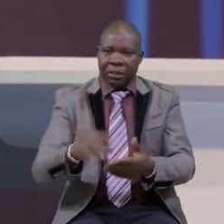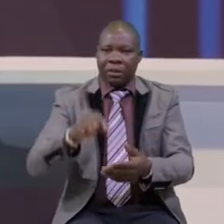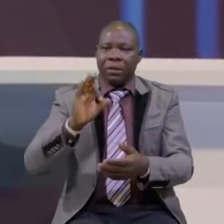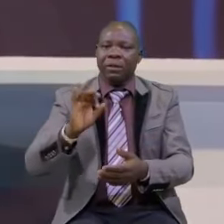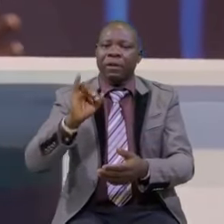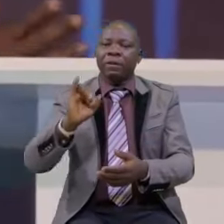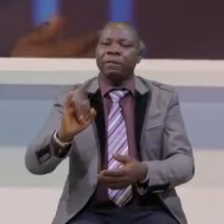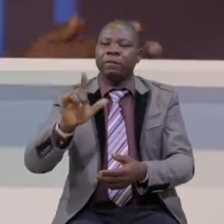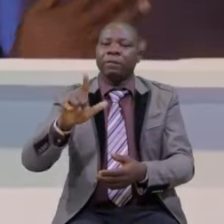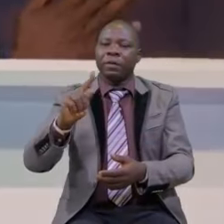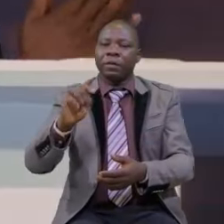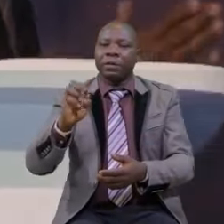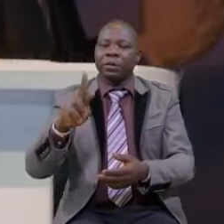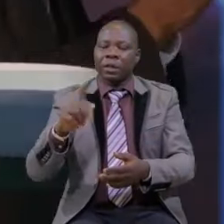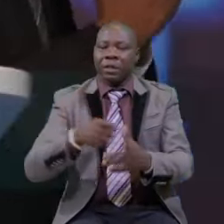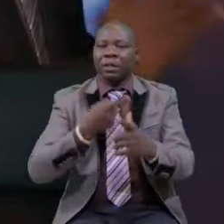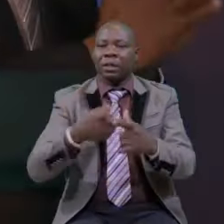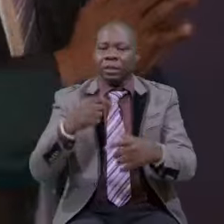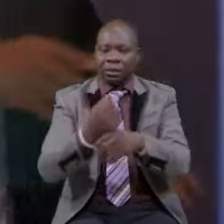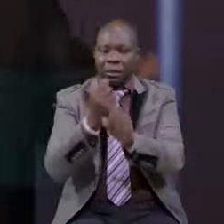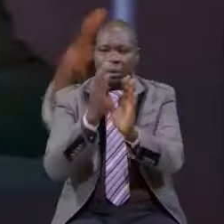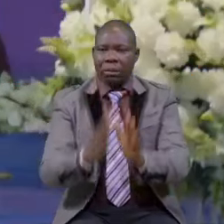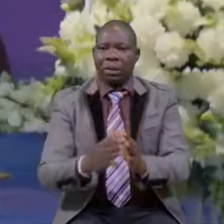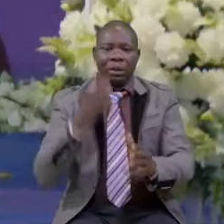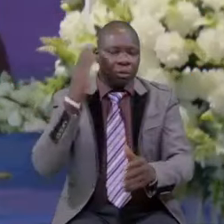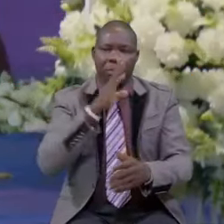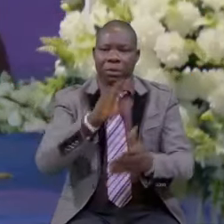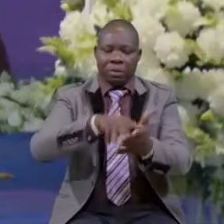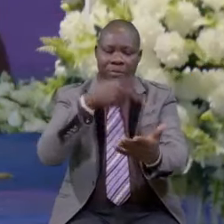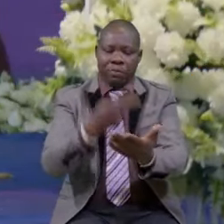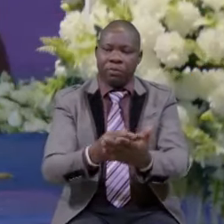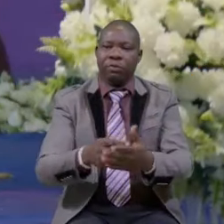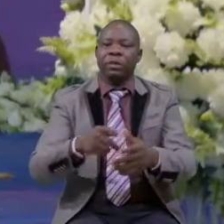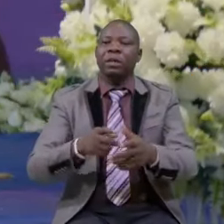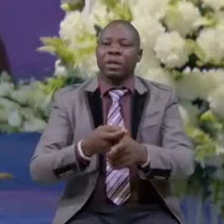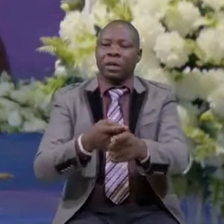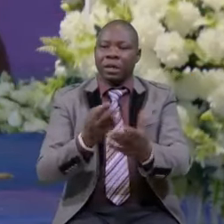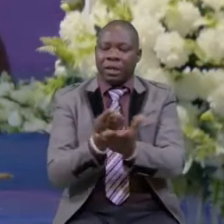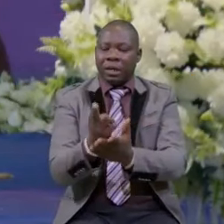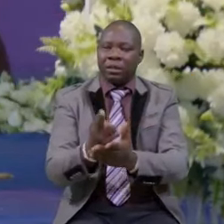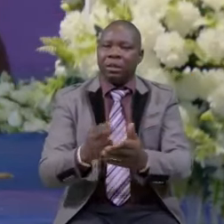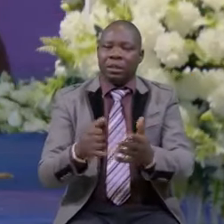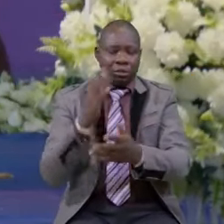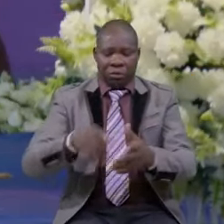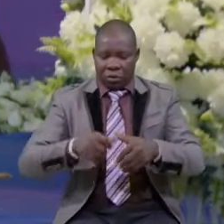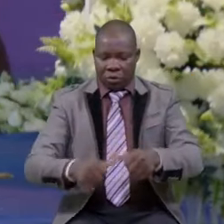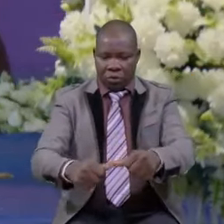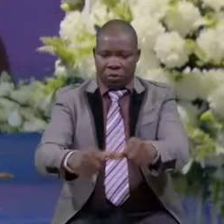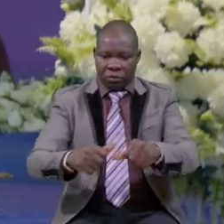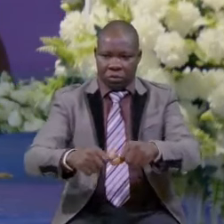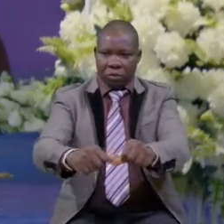the manufacturers will be proved right. It will keep on running and running and running. But if